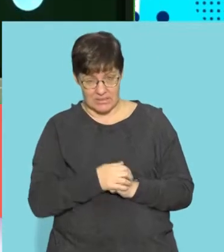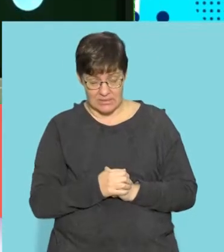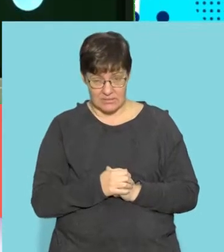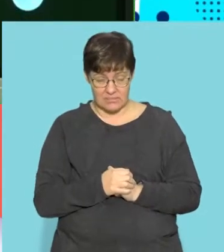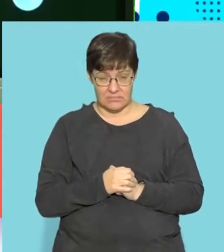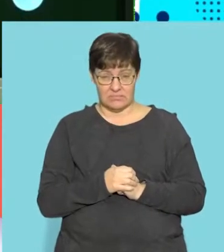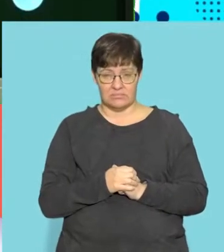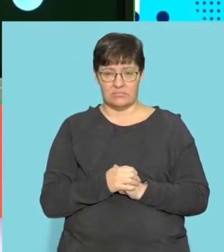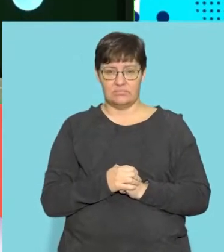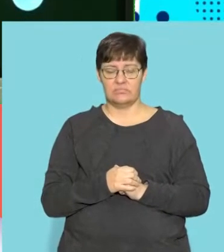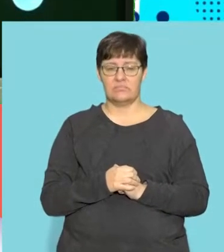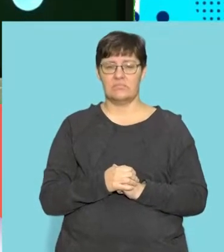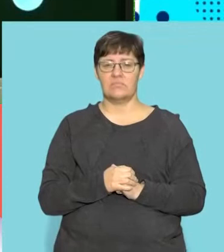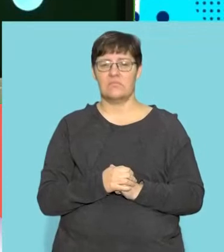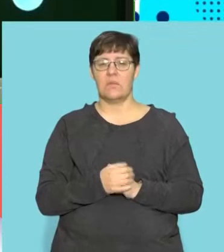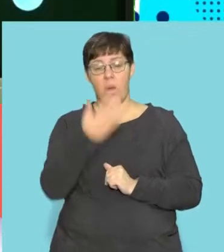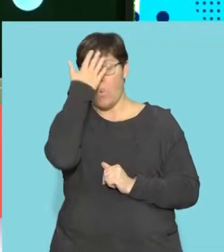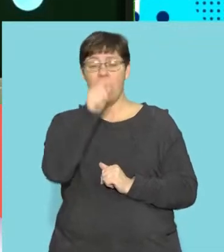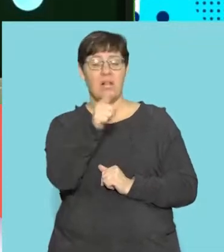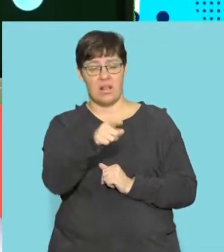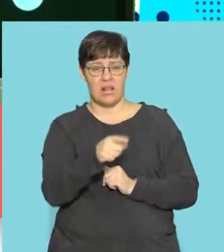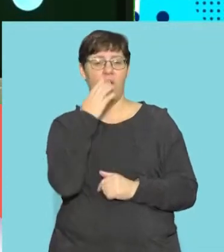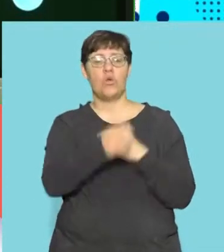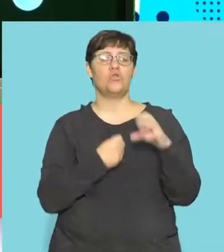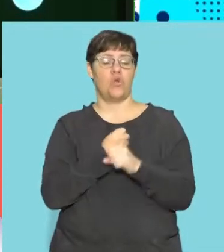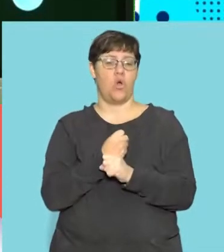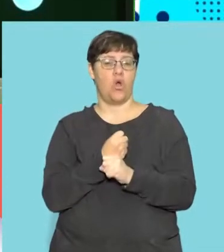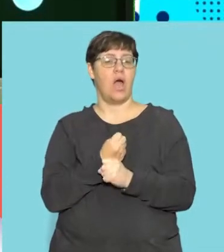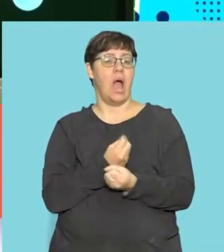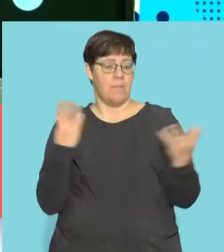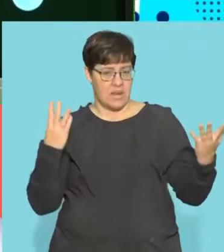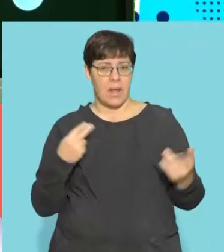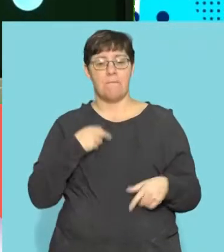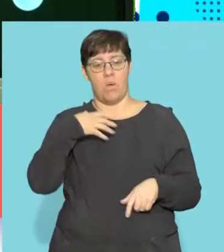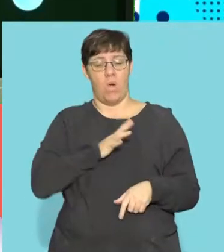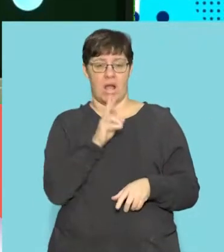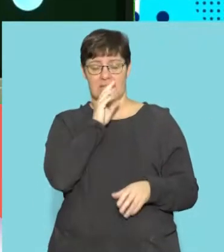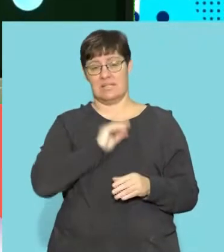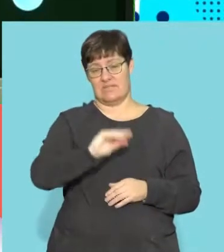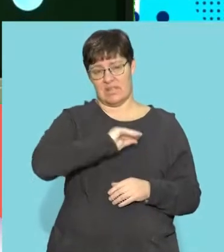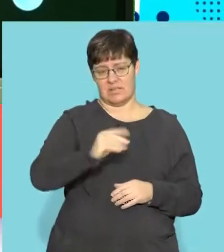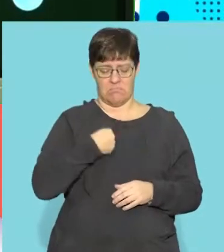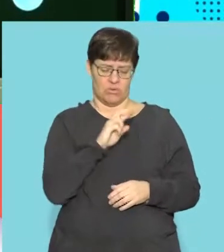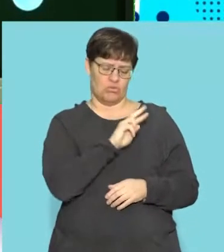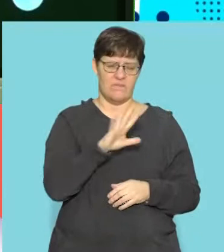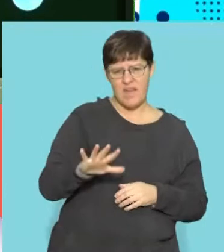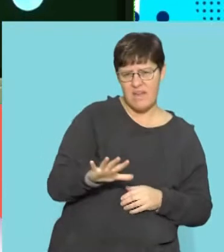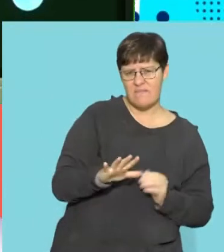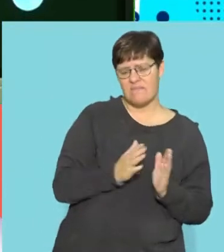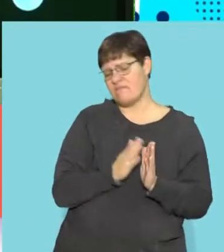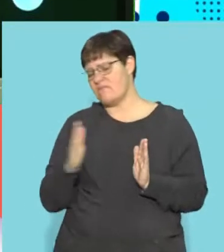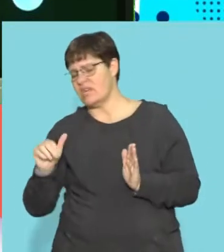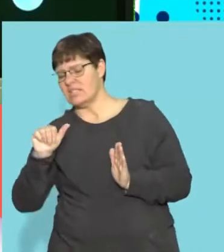we knew how many years I want to invest, right? I'm 25. I know that at 65, I